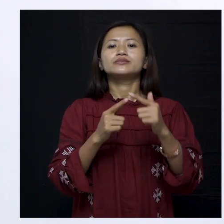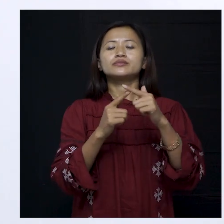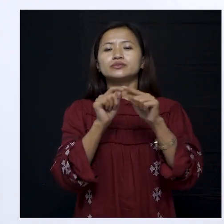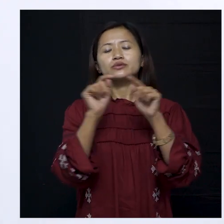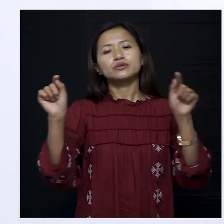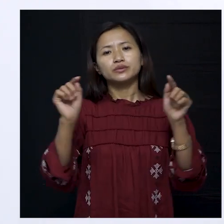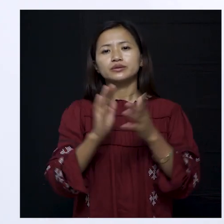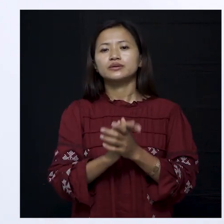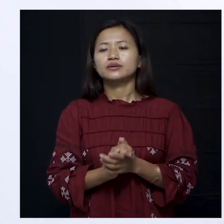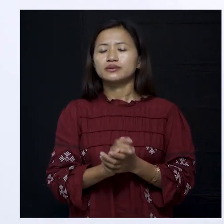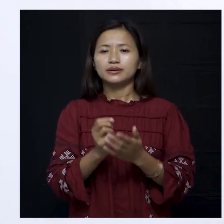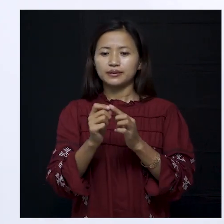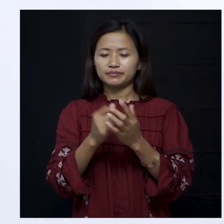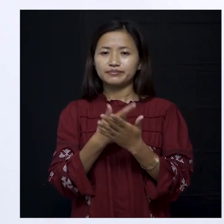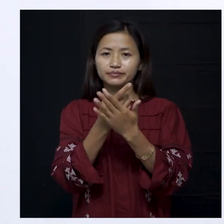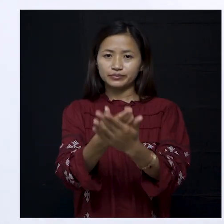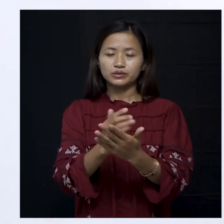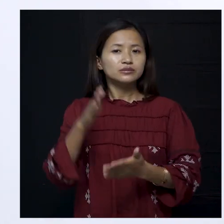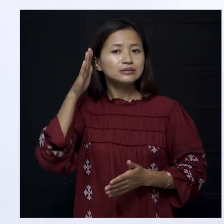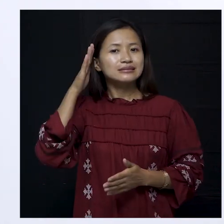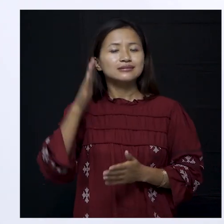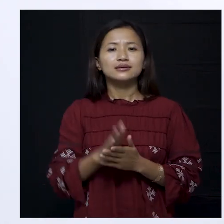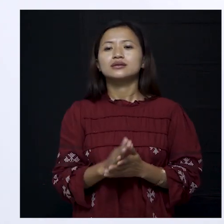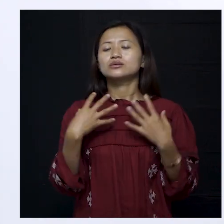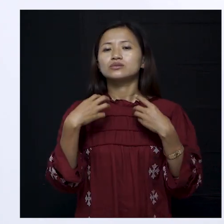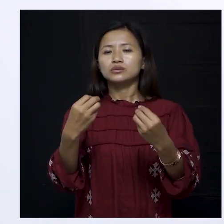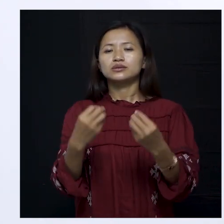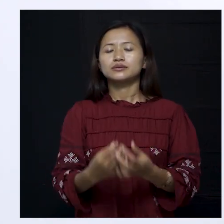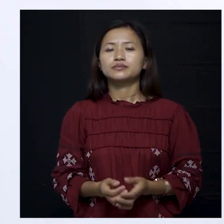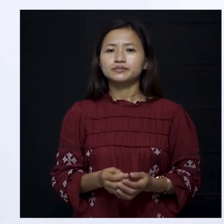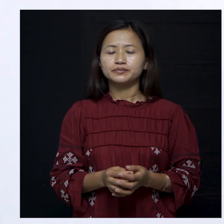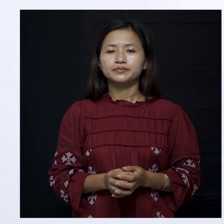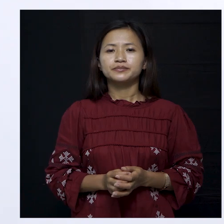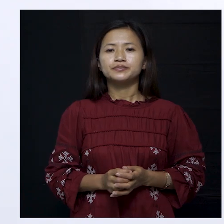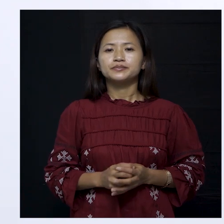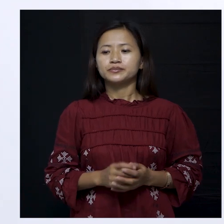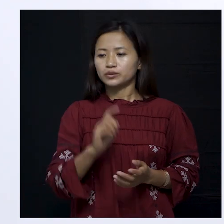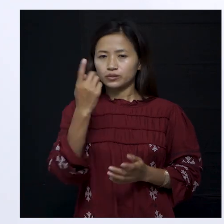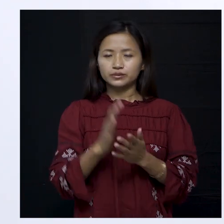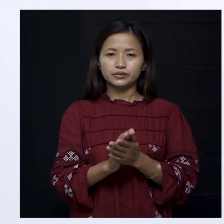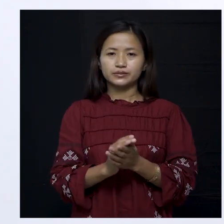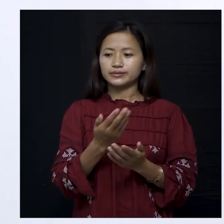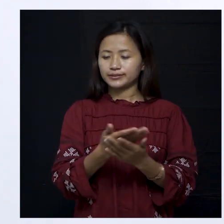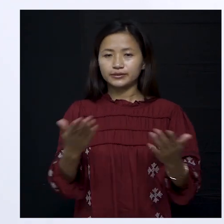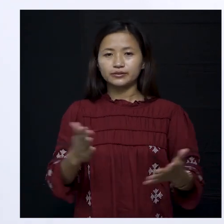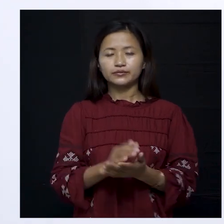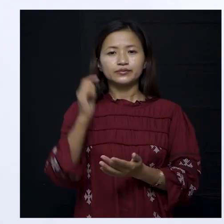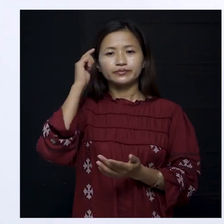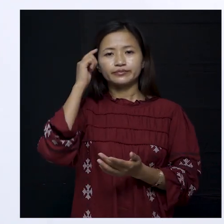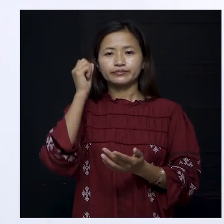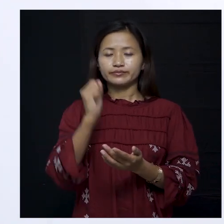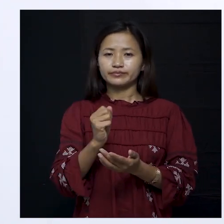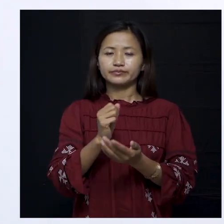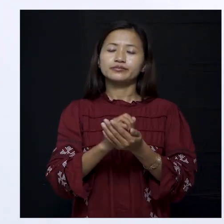it may not appeal to your listeners as you want them to, okay? That is one thing we have to keep in mind again. And